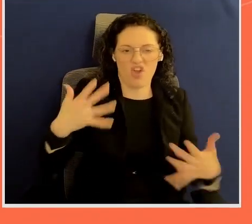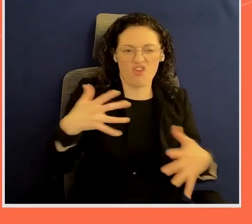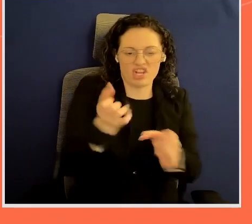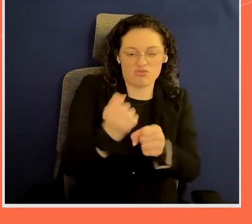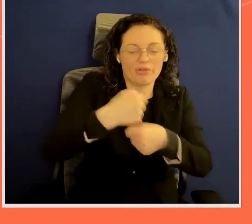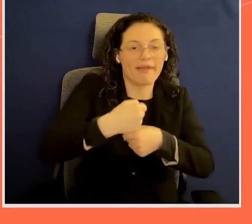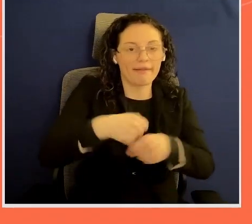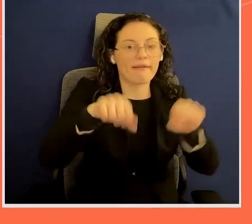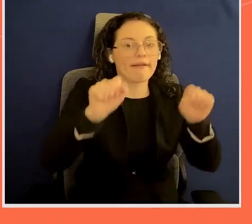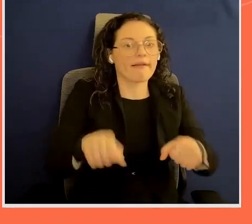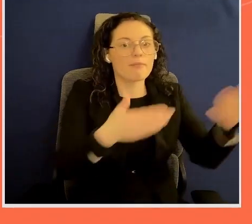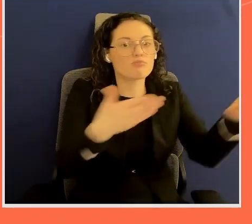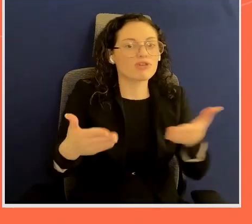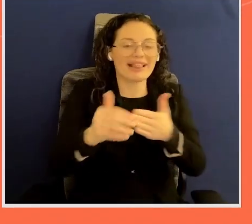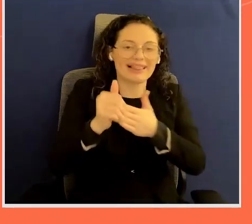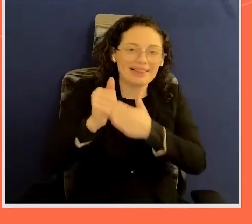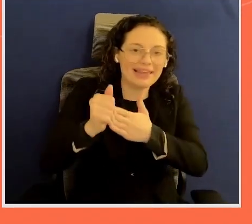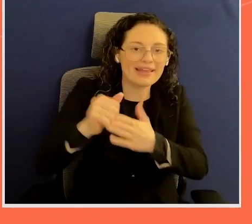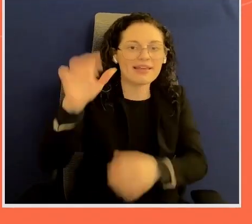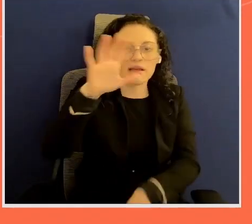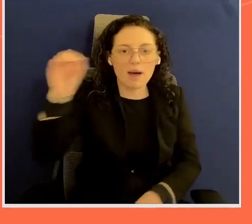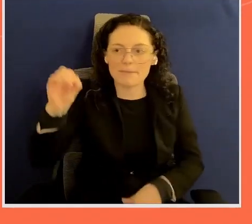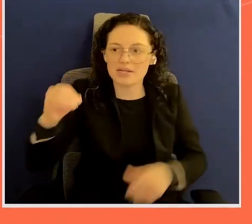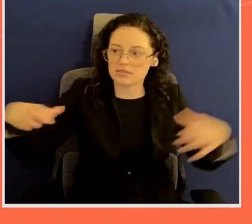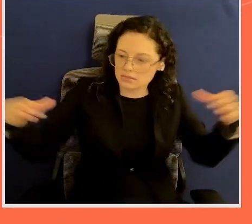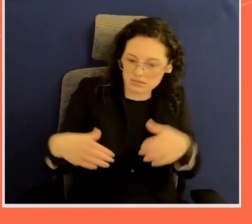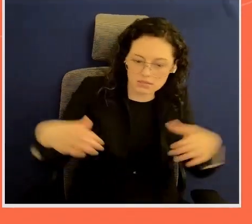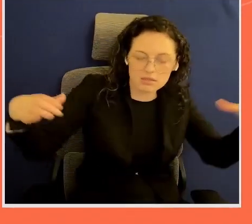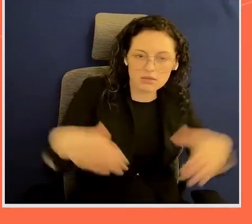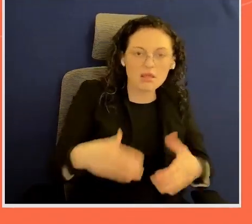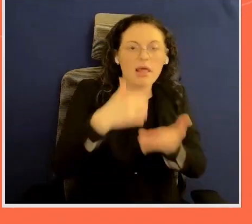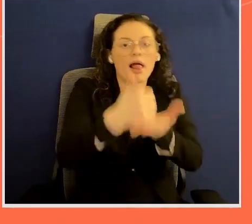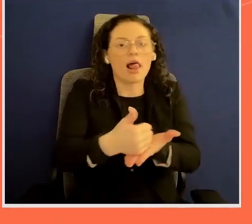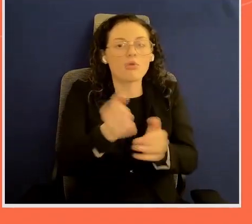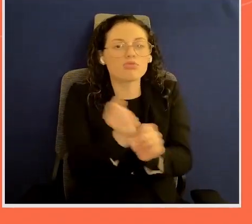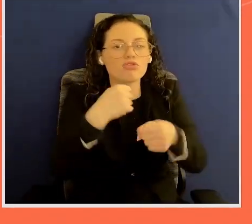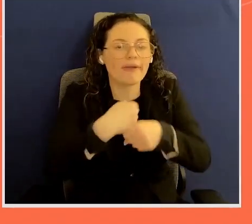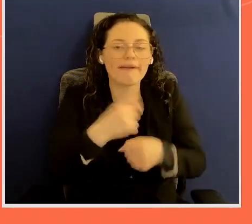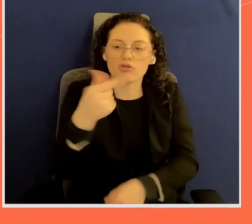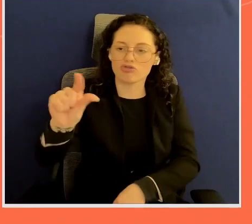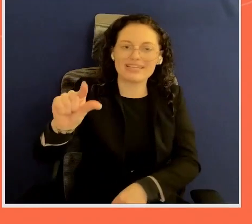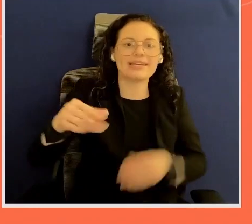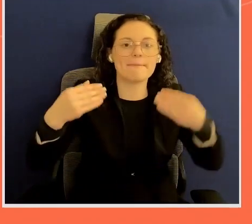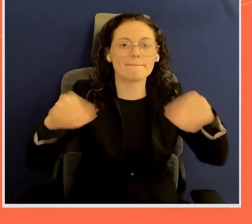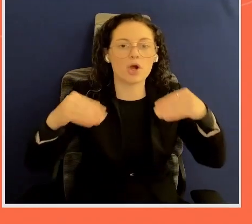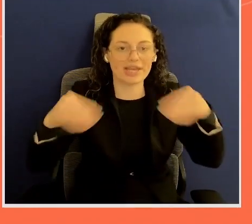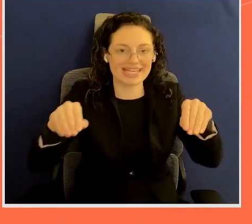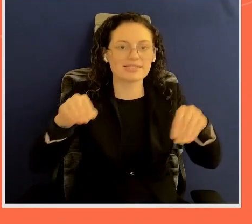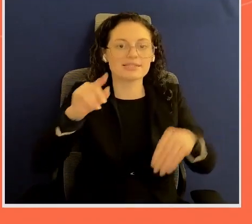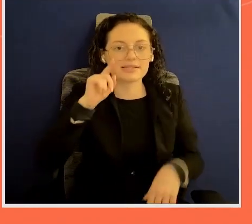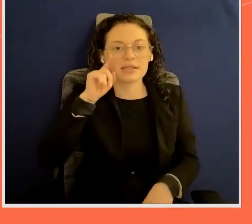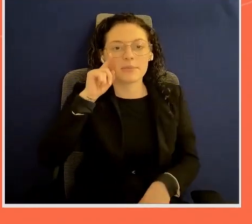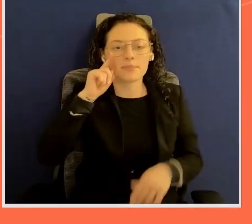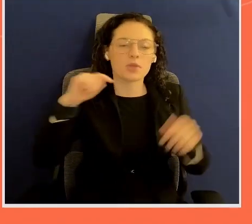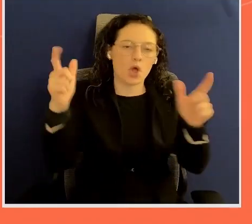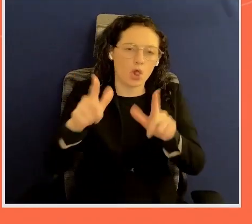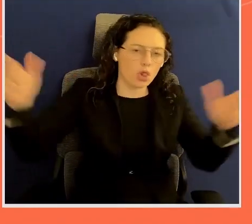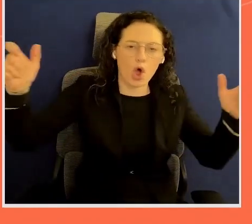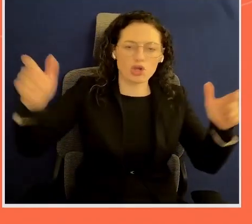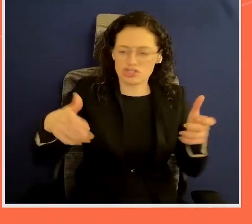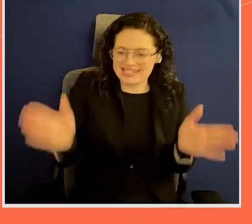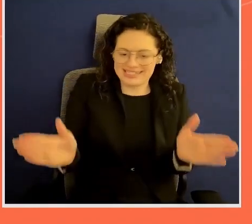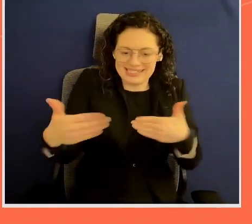planet, is not about negotiated outcomes like COP, the 26 COPs we've had and the one we're about